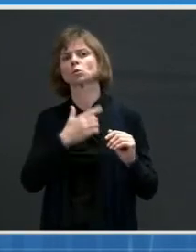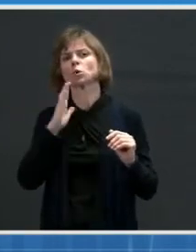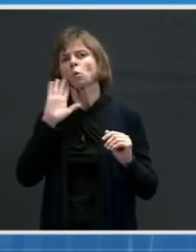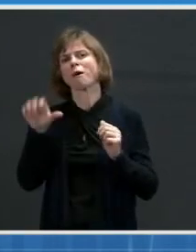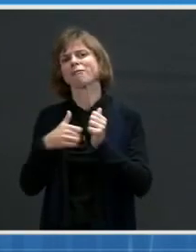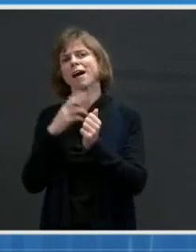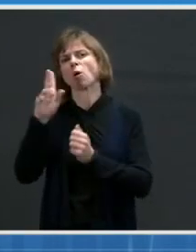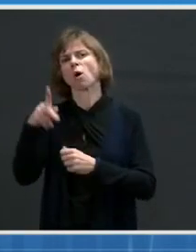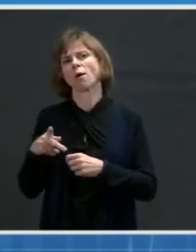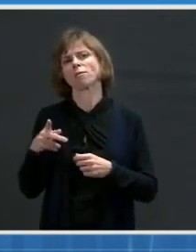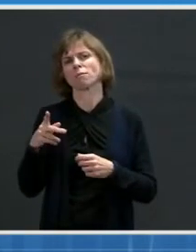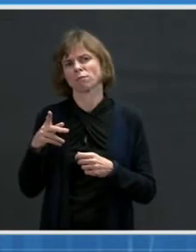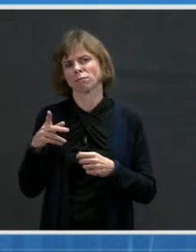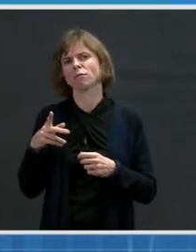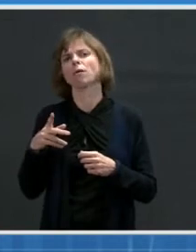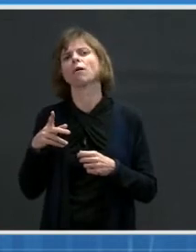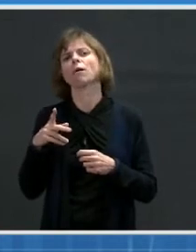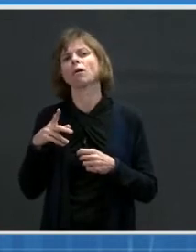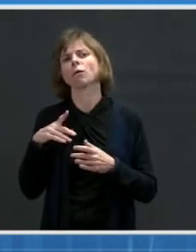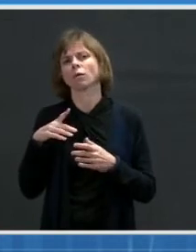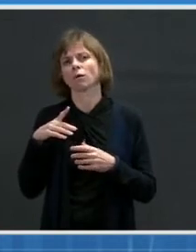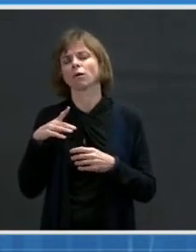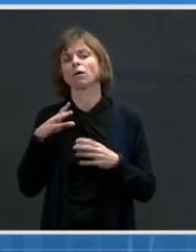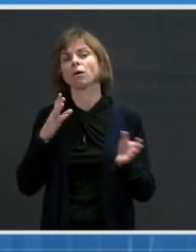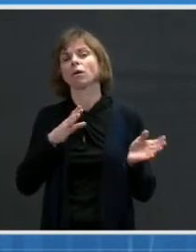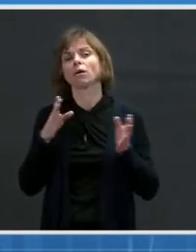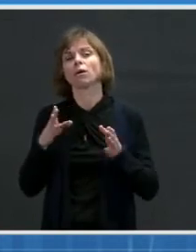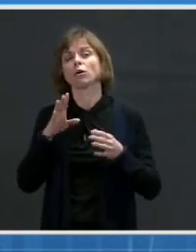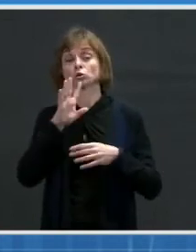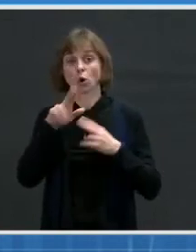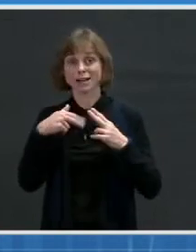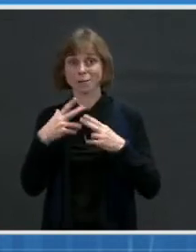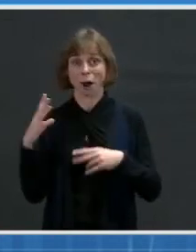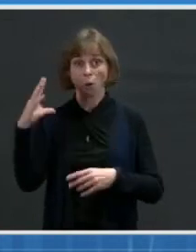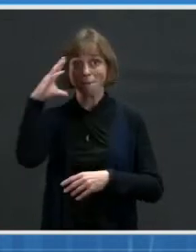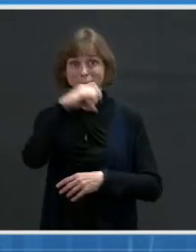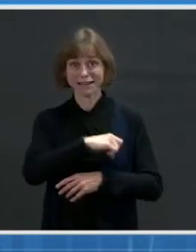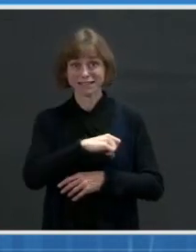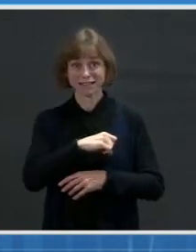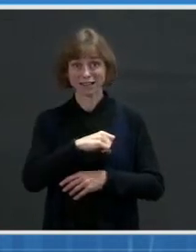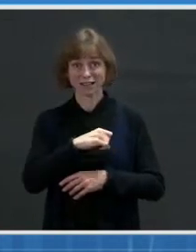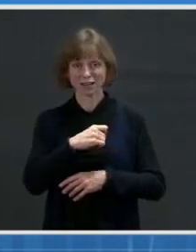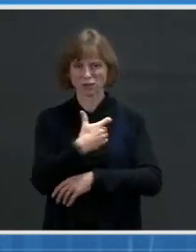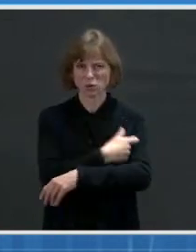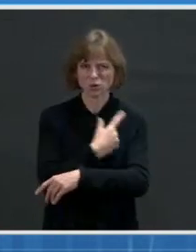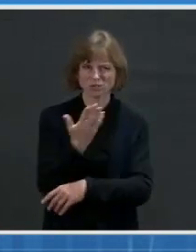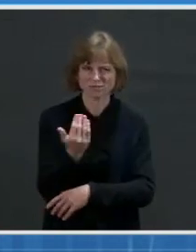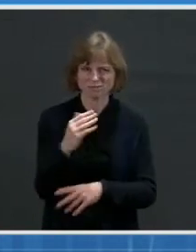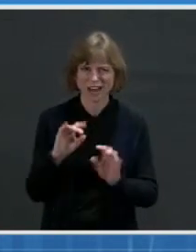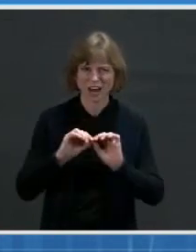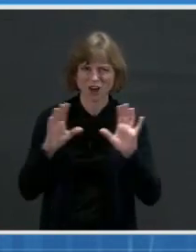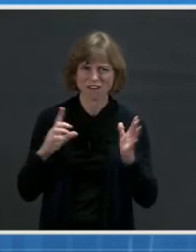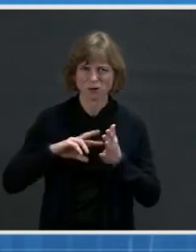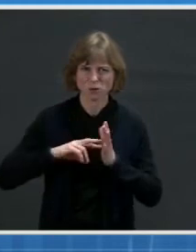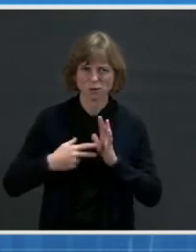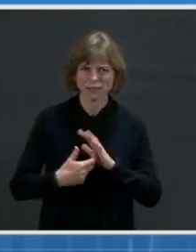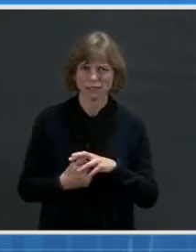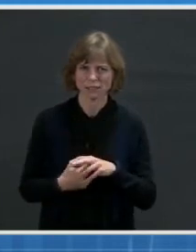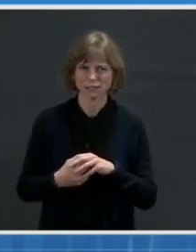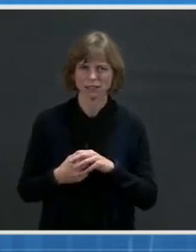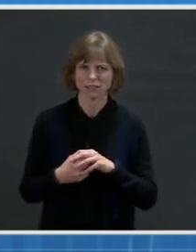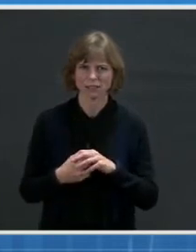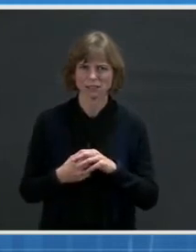and answer those questions. When you say missing doses, can you clarify what you're referring to, please?